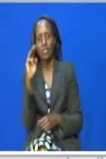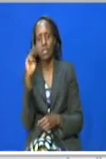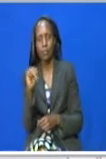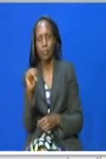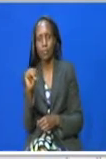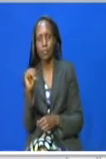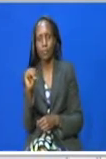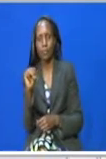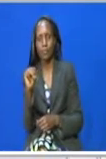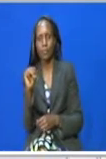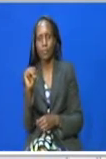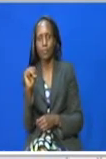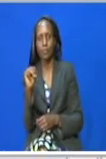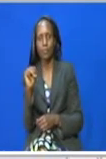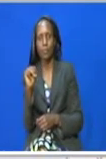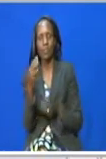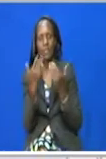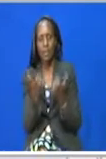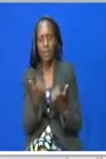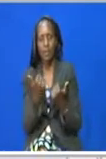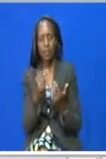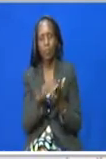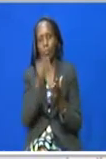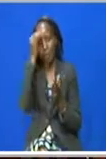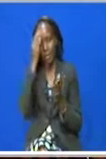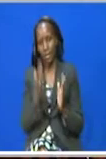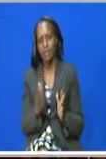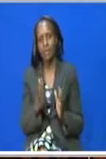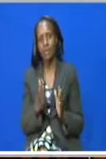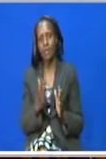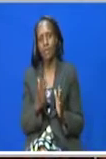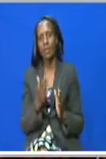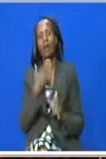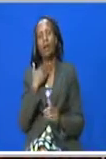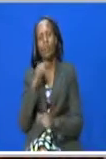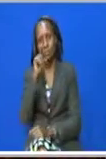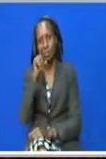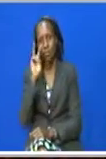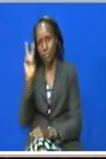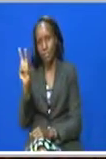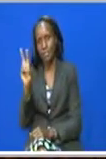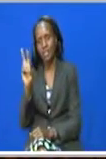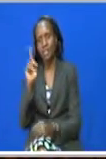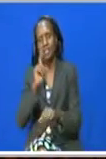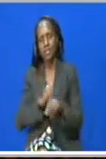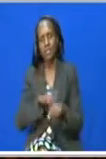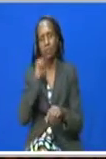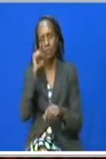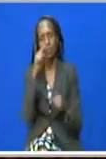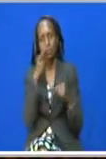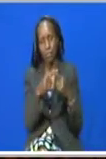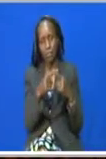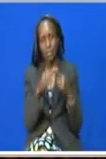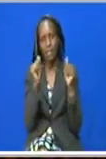centimeters. Learner, I want you to see that when you multiply